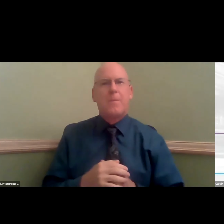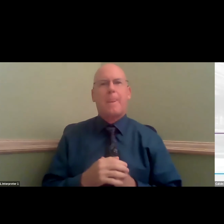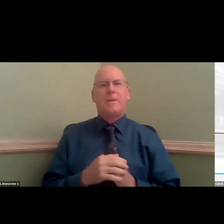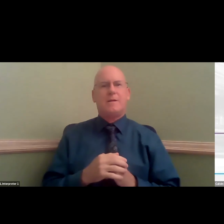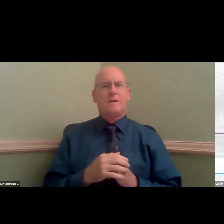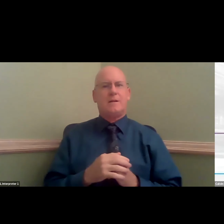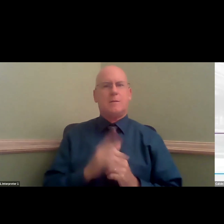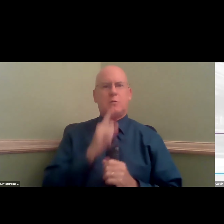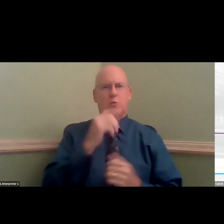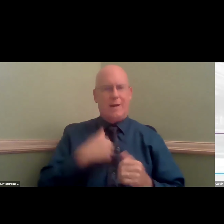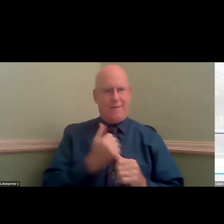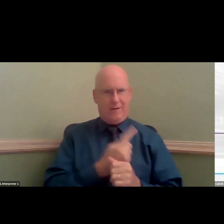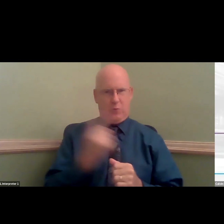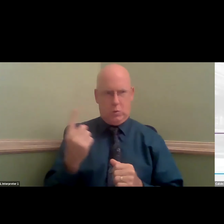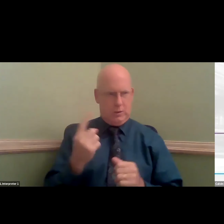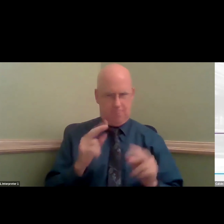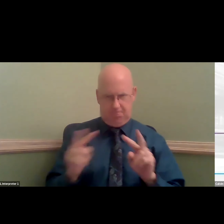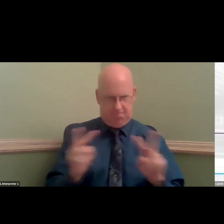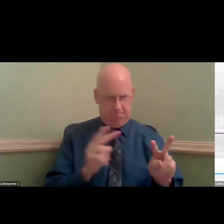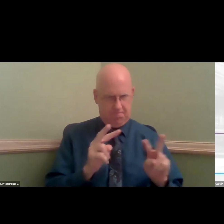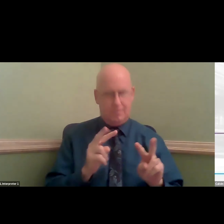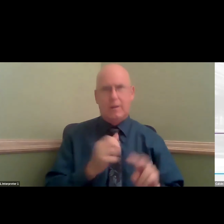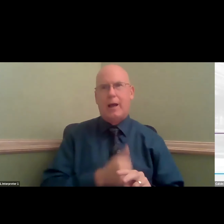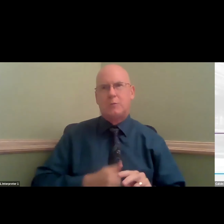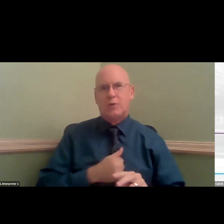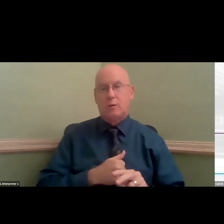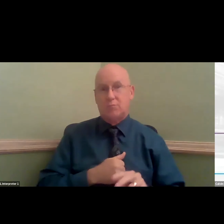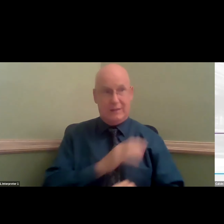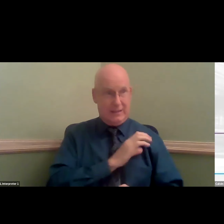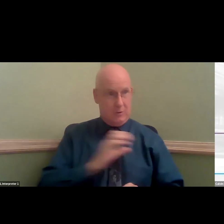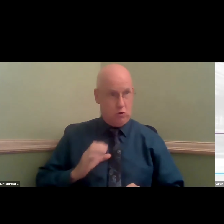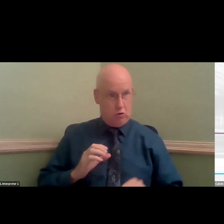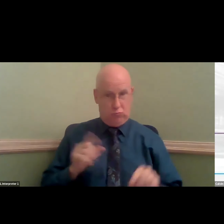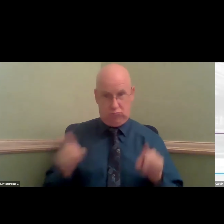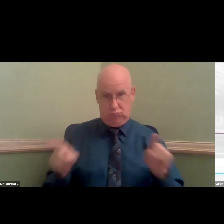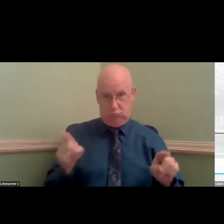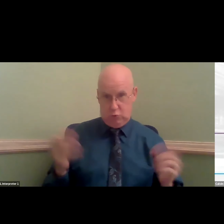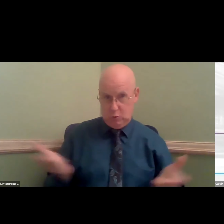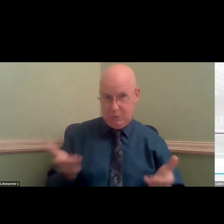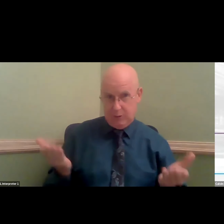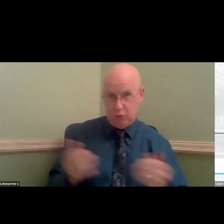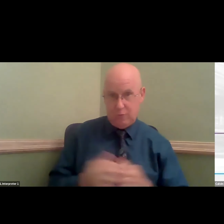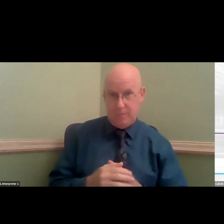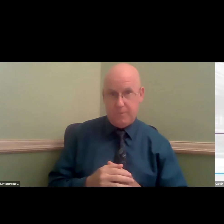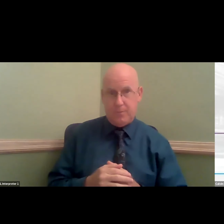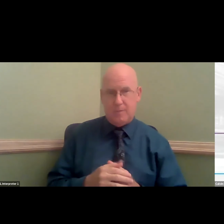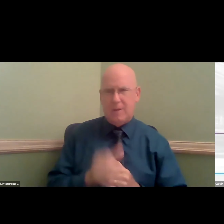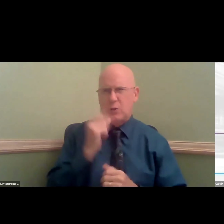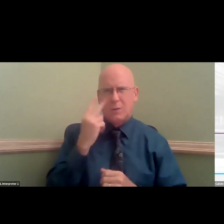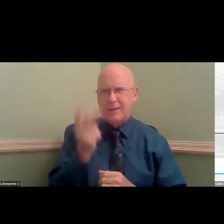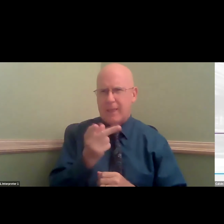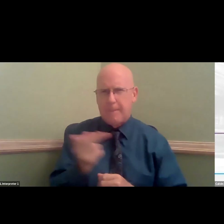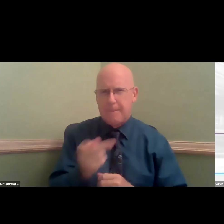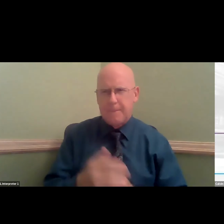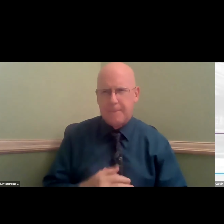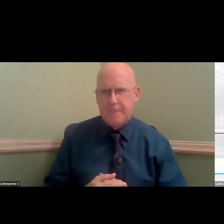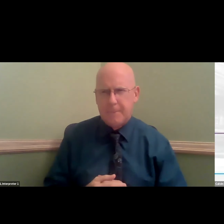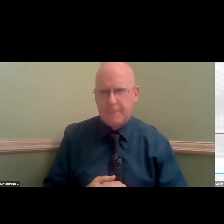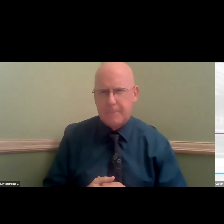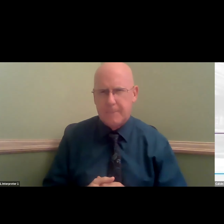I have everybody. I'm sorry. Commissioners, are you there? I don't see them,